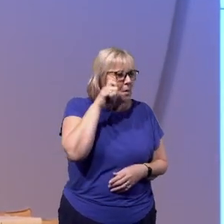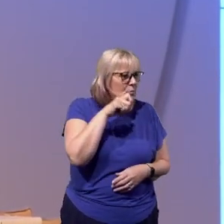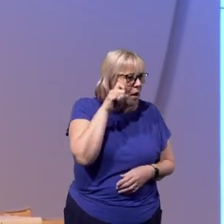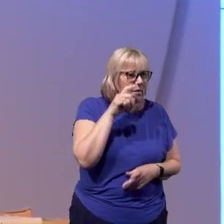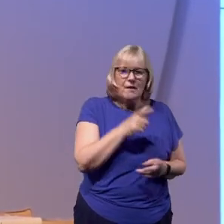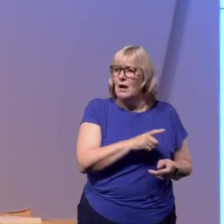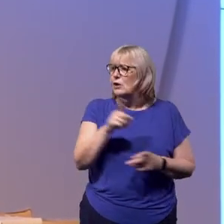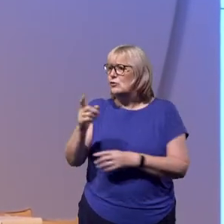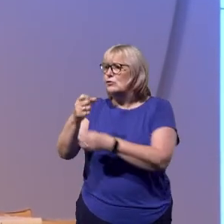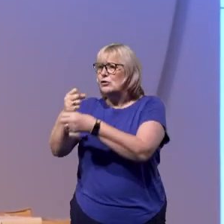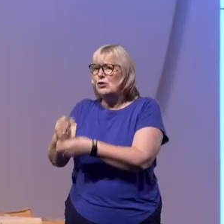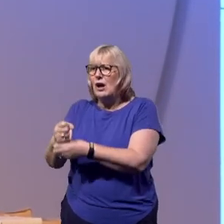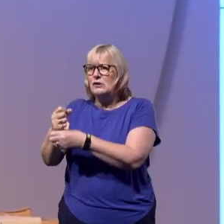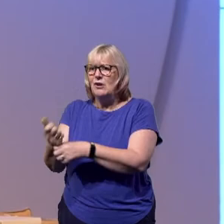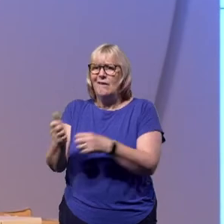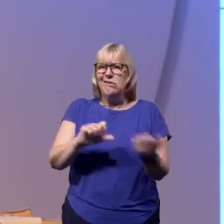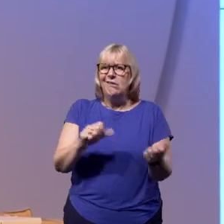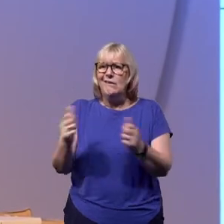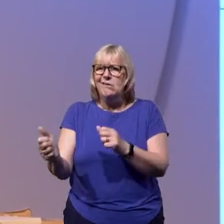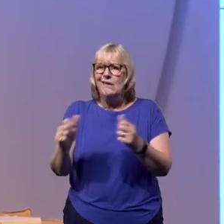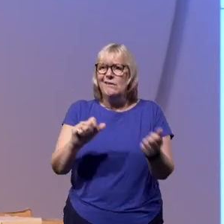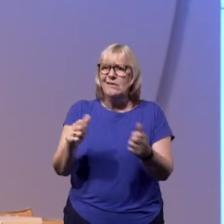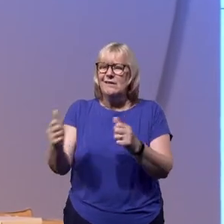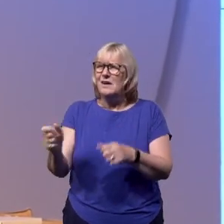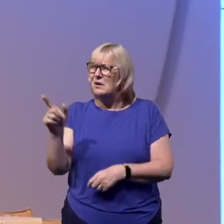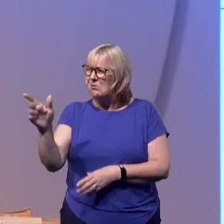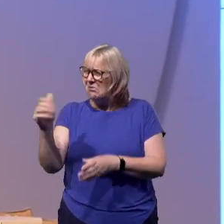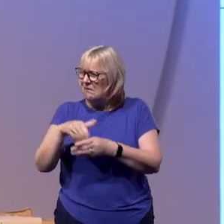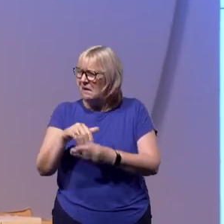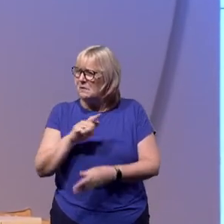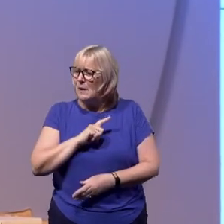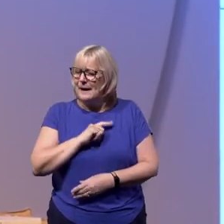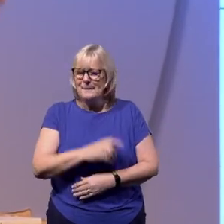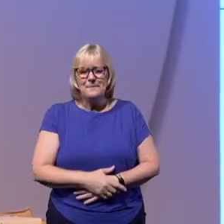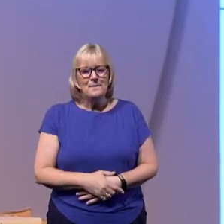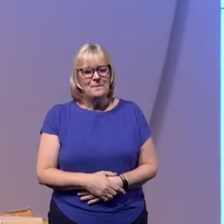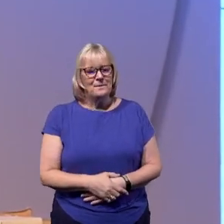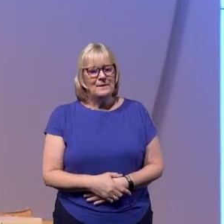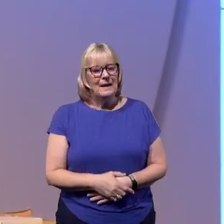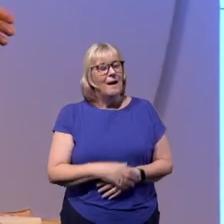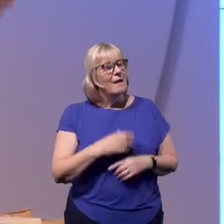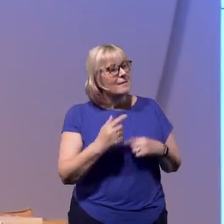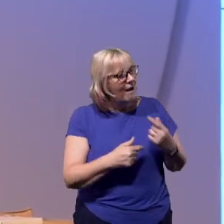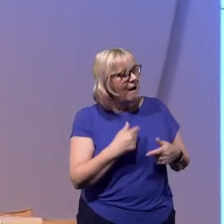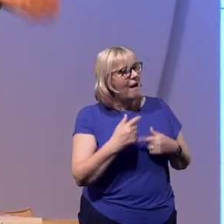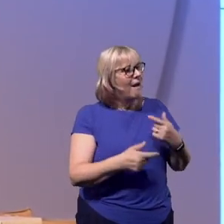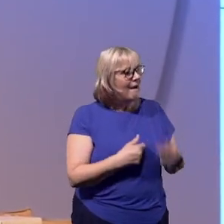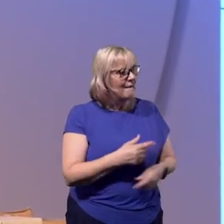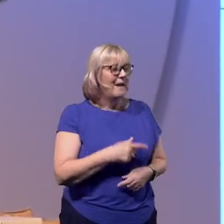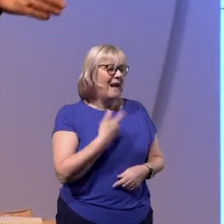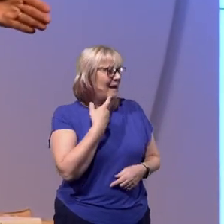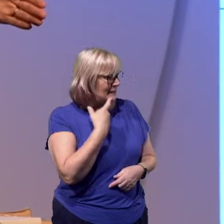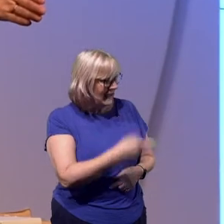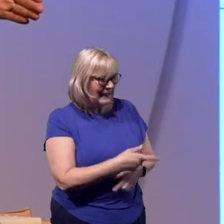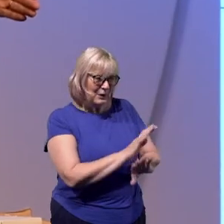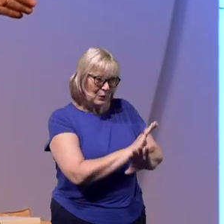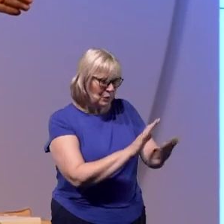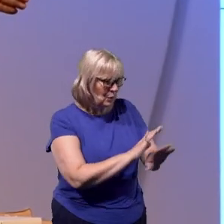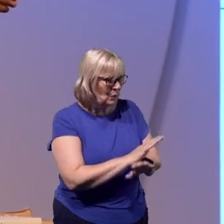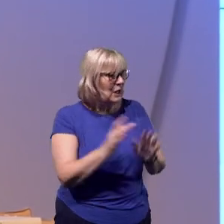to church, to mass. He said, why are you getting involved with them? And I had to keep saying to dad over 20 years, it's Jesus, it's Jesus, it's